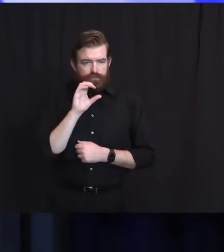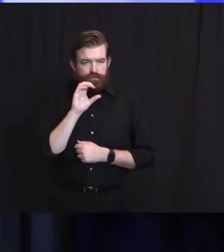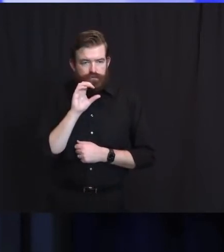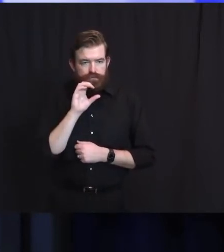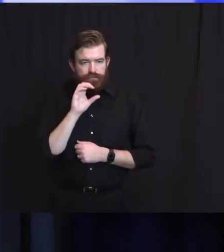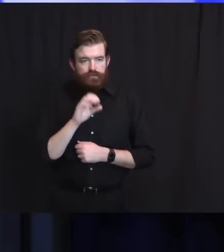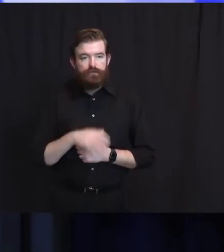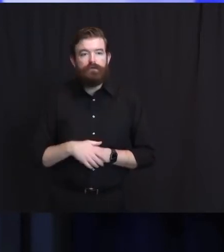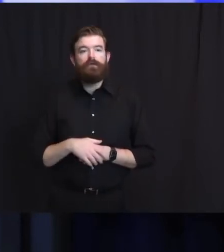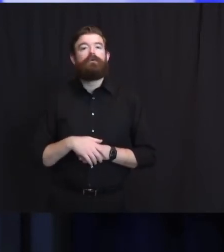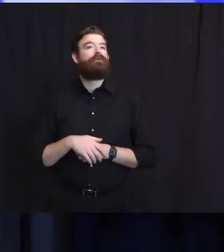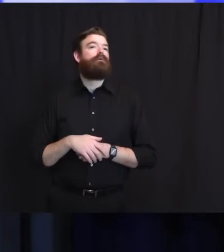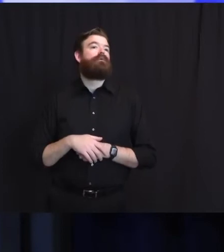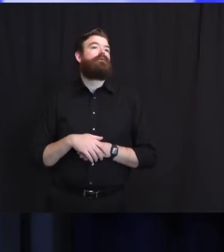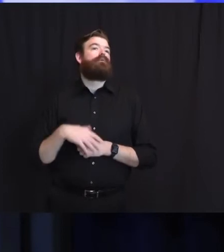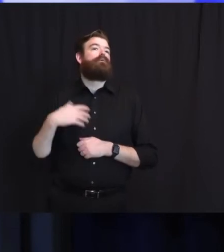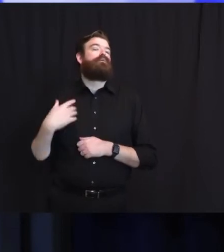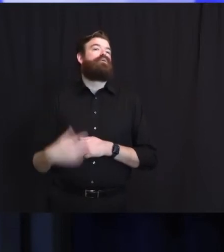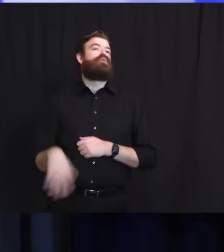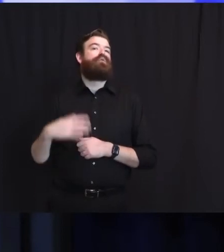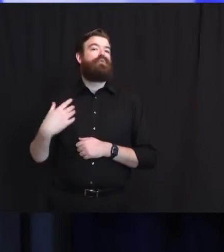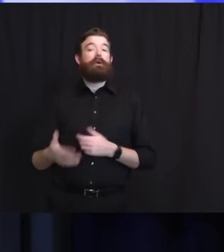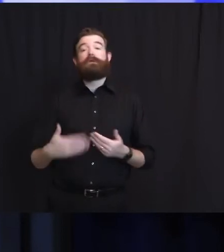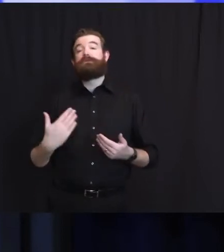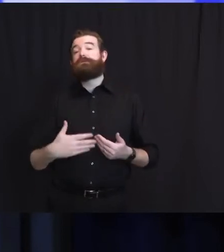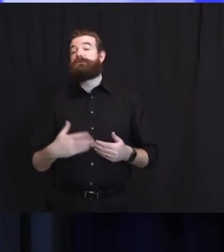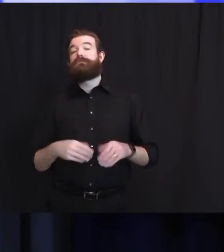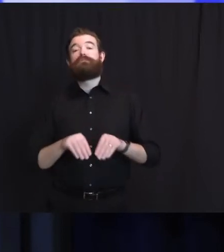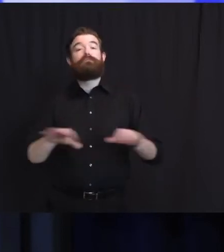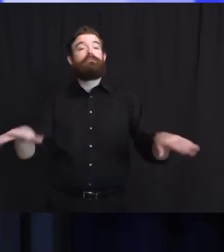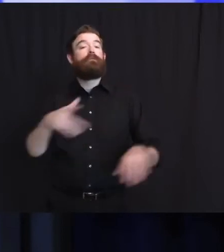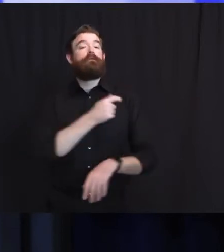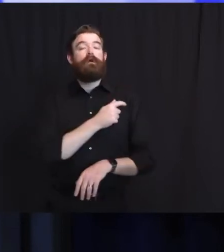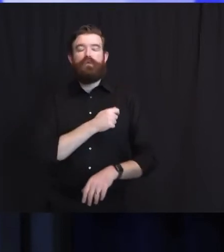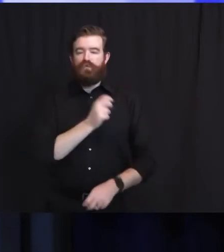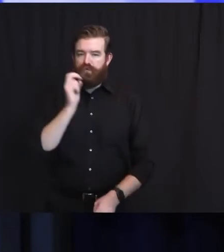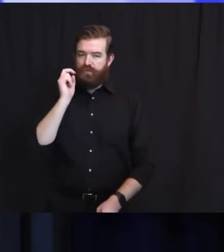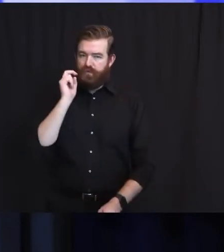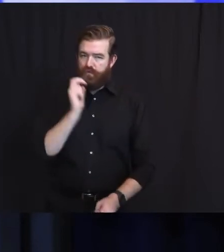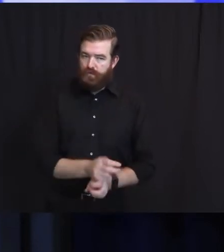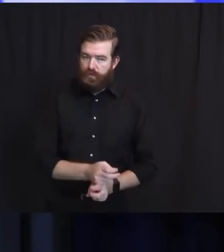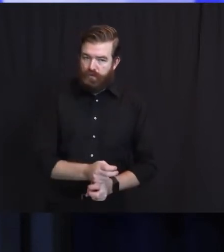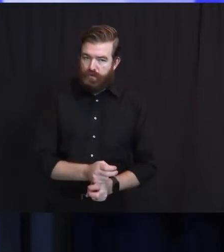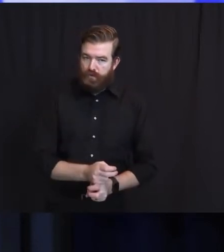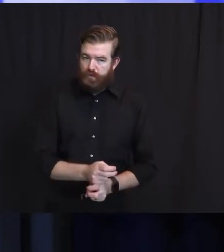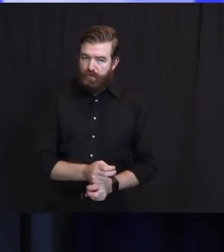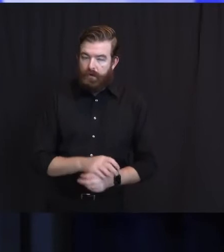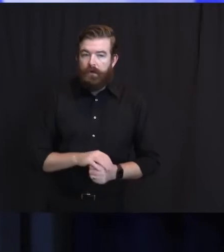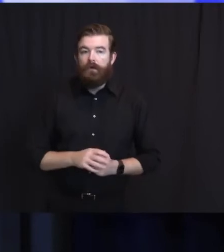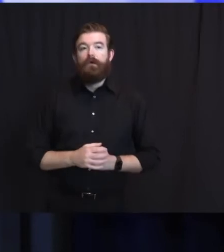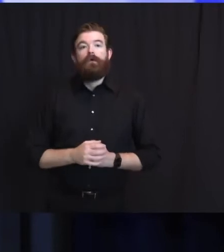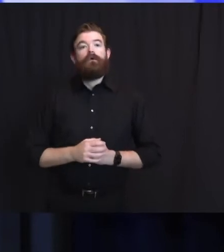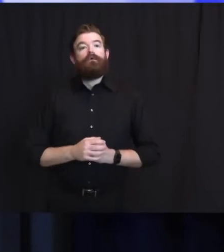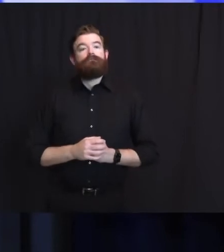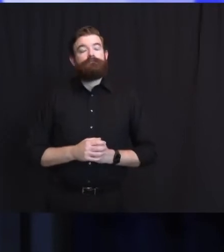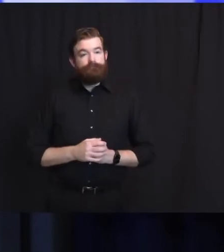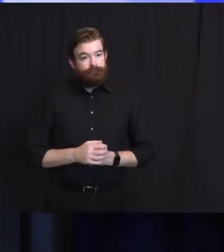Although we do not have final confirmation of the number of facilities accepted into the program as yet, we do know